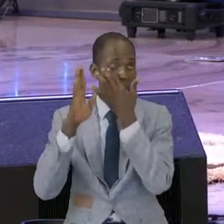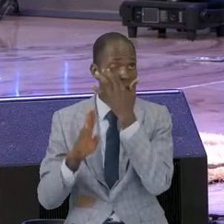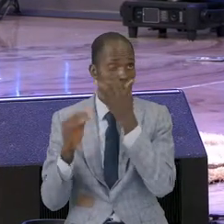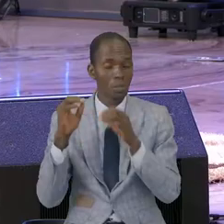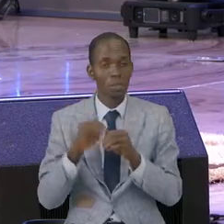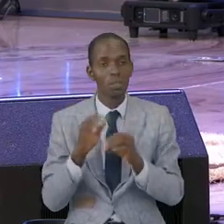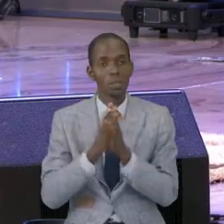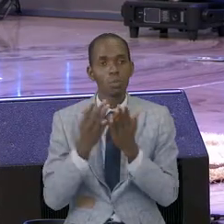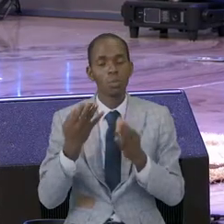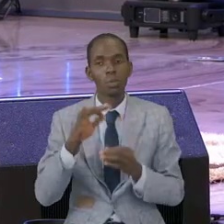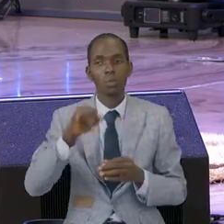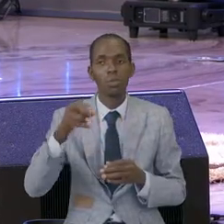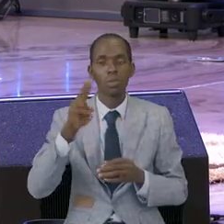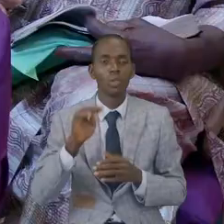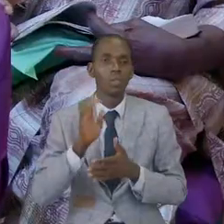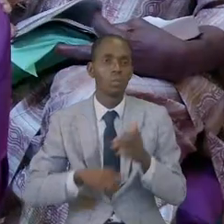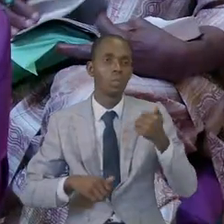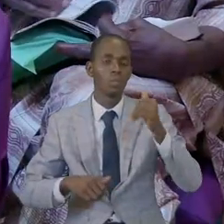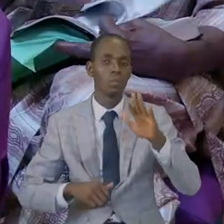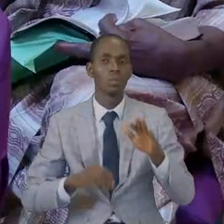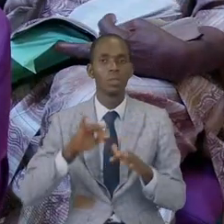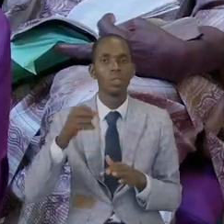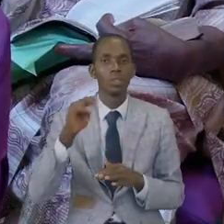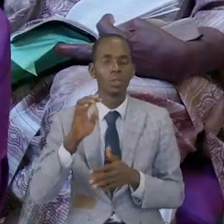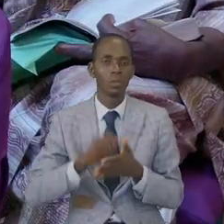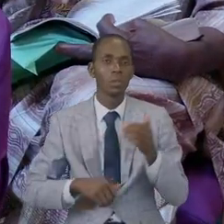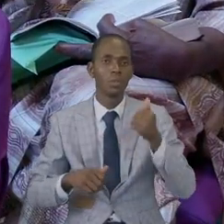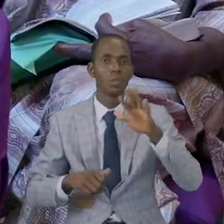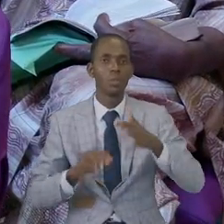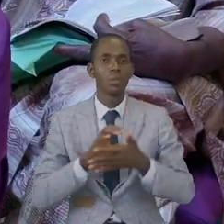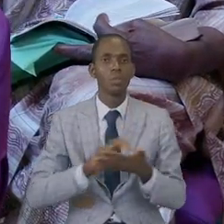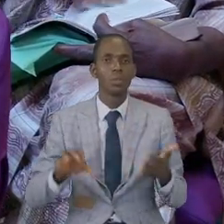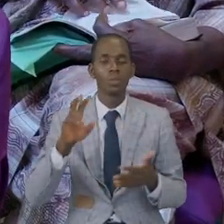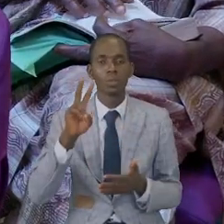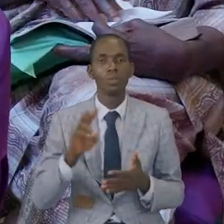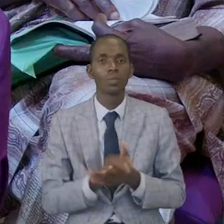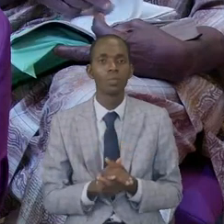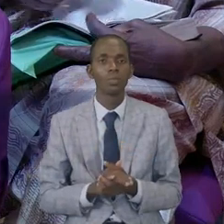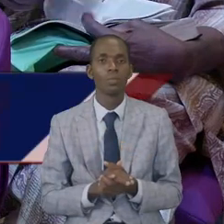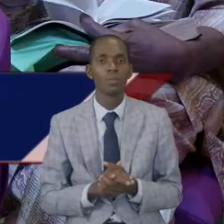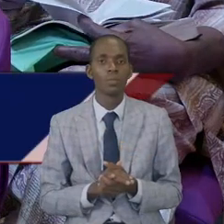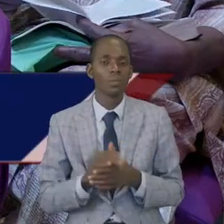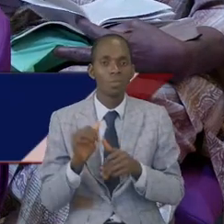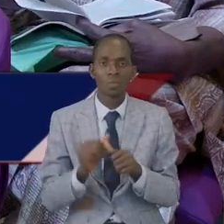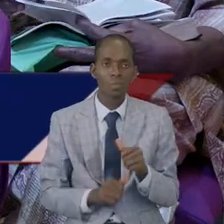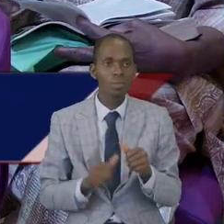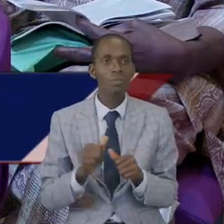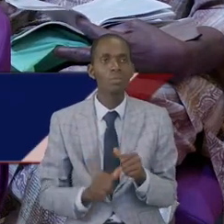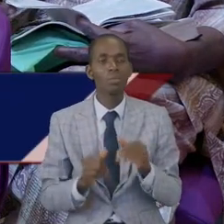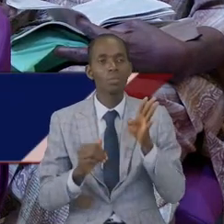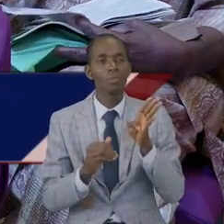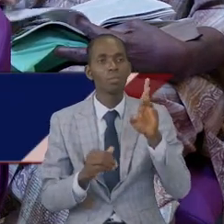John chapter 15, reading from verse 2. John chapter 15, verse 2. Every branch in